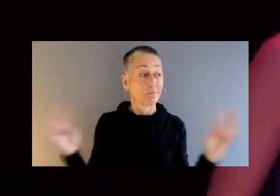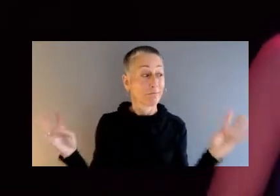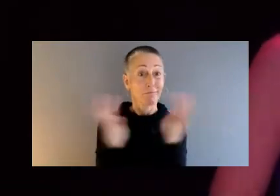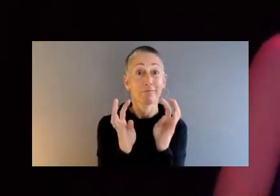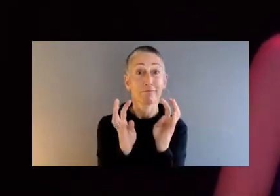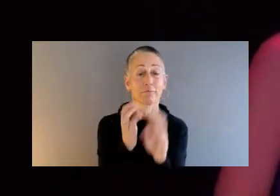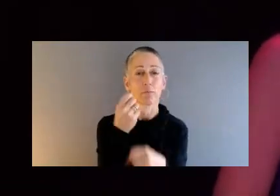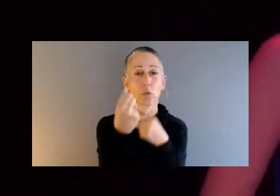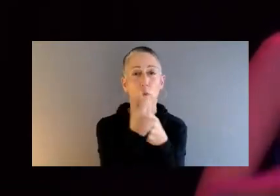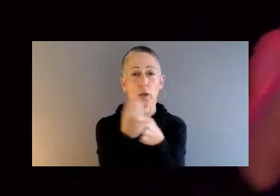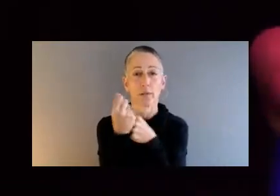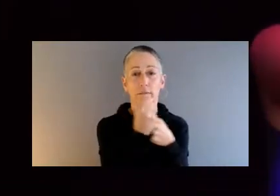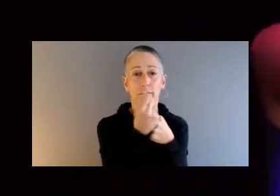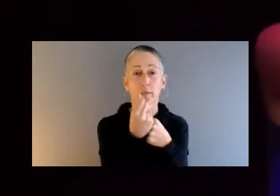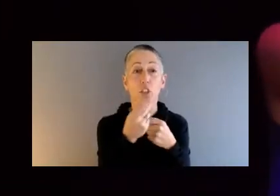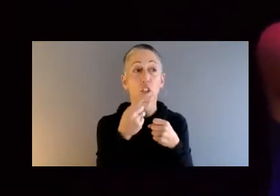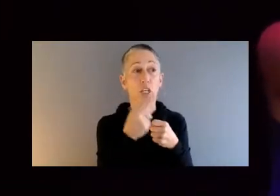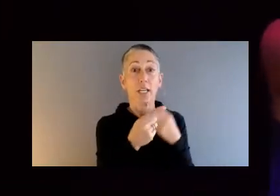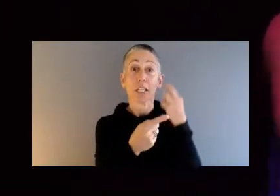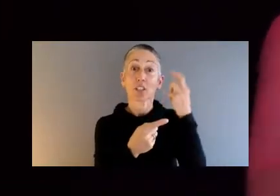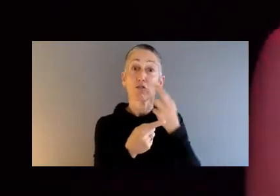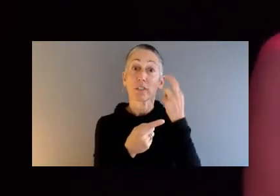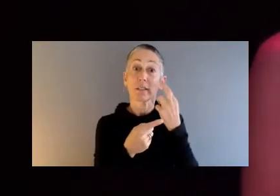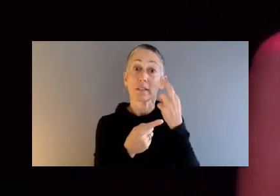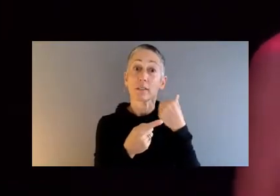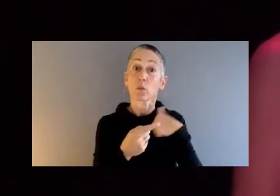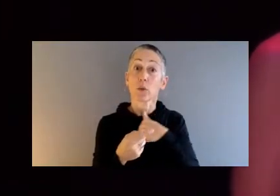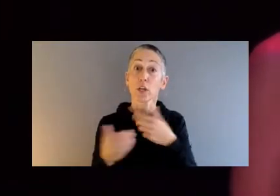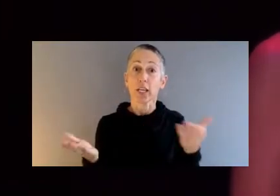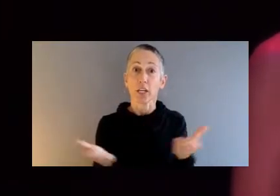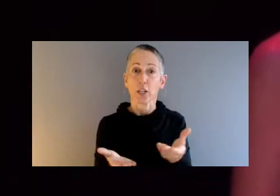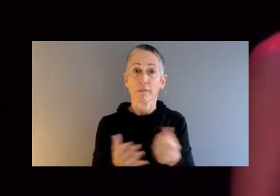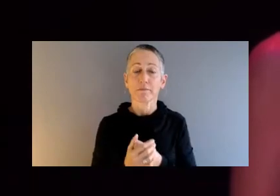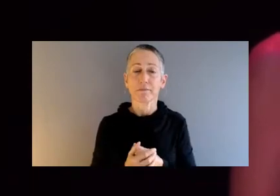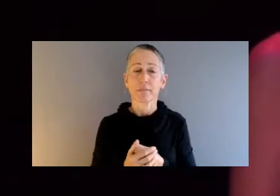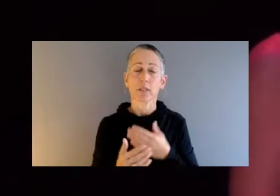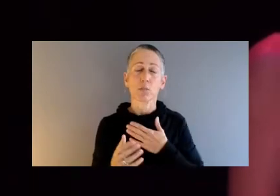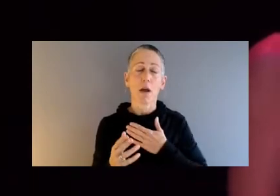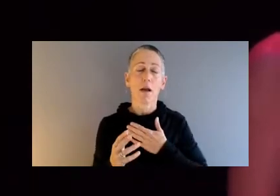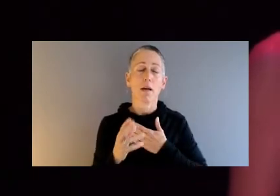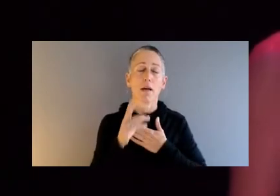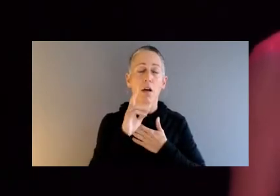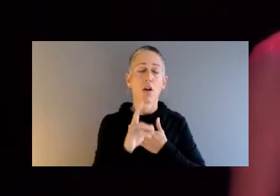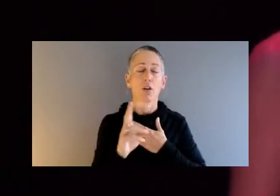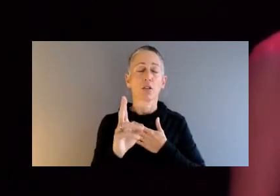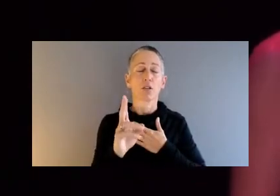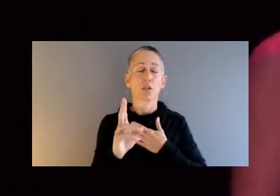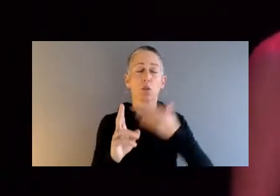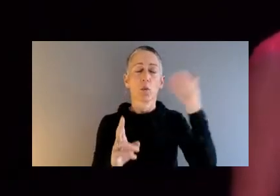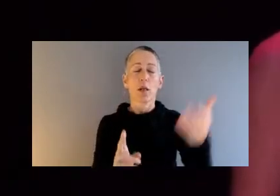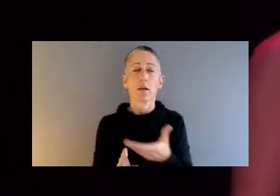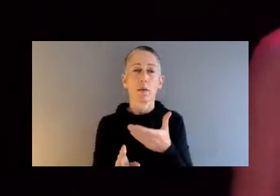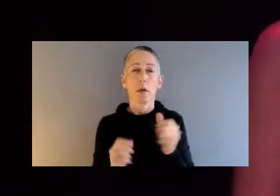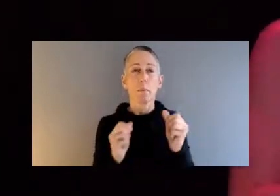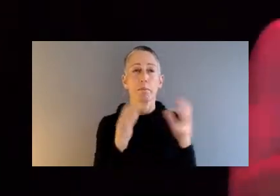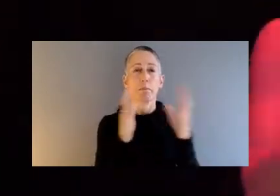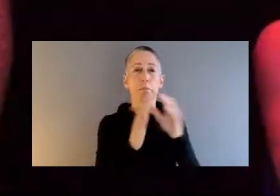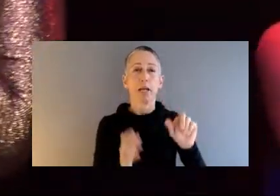put, she's the reason we're all here. It is my great honor to welcome Maestra's founder, Georgia